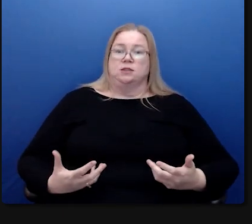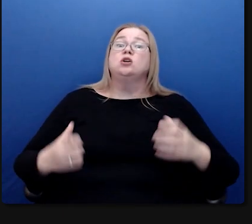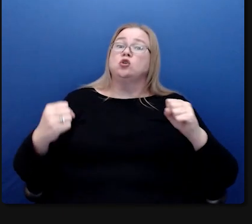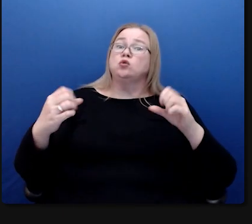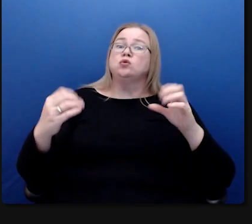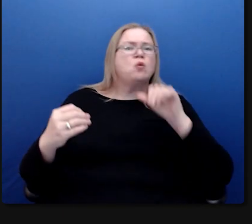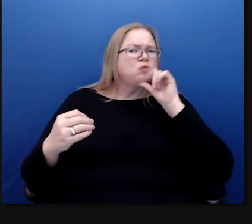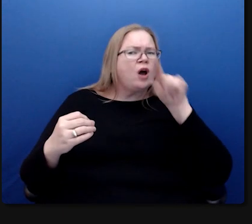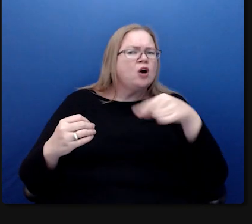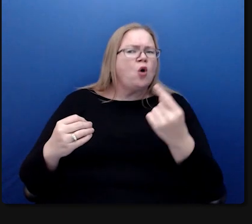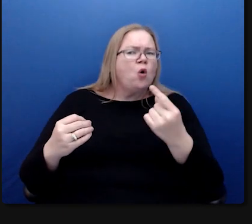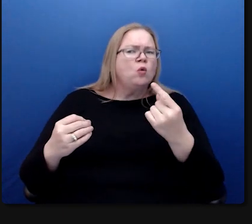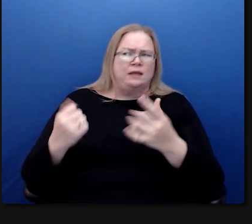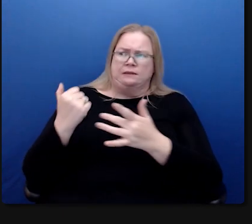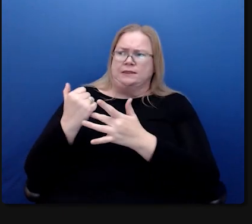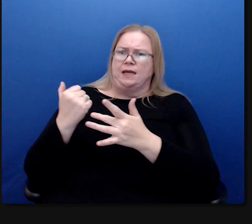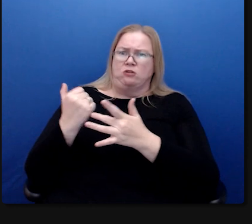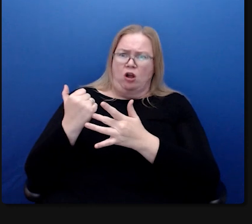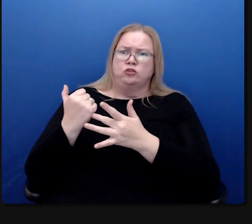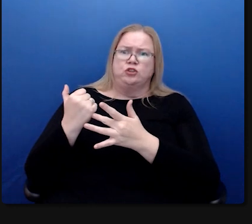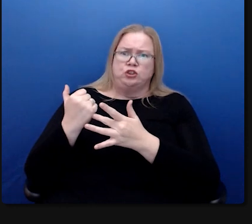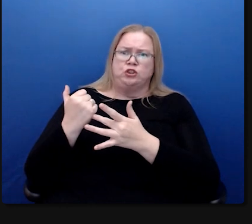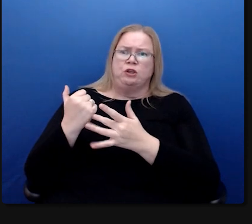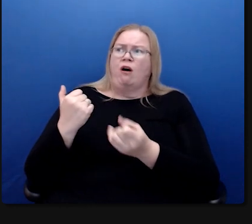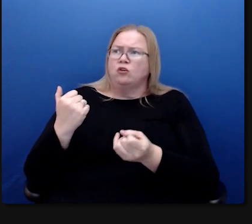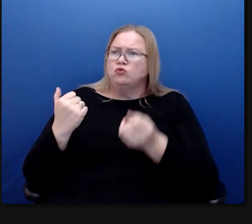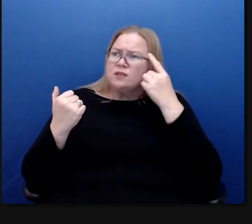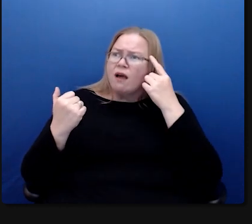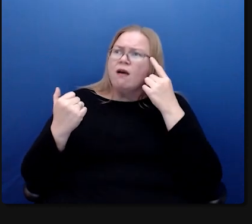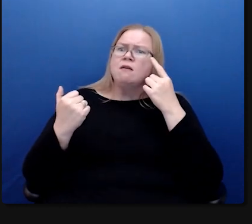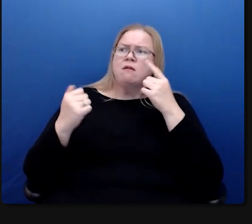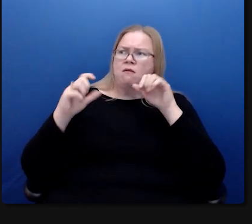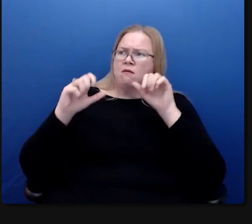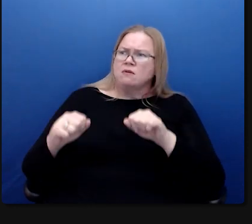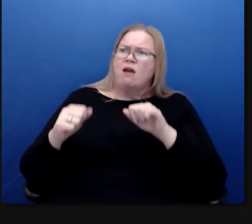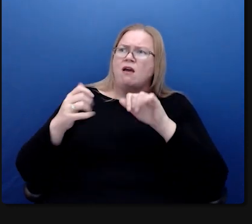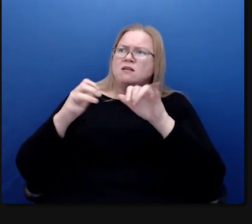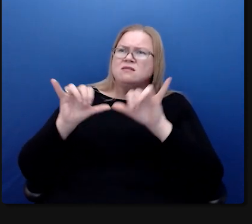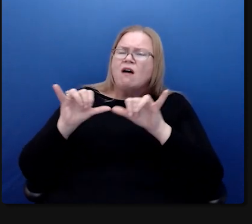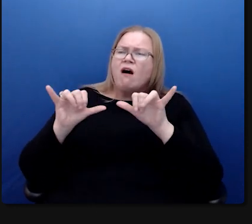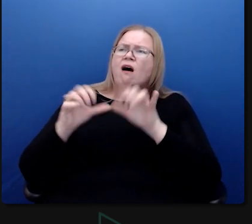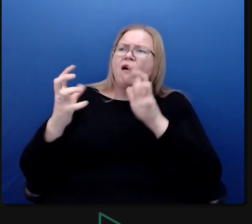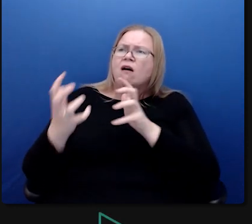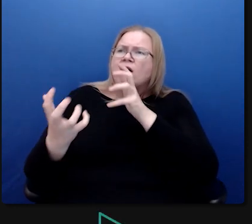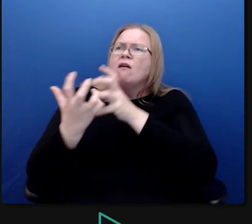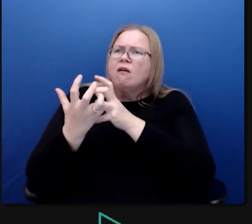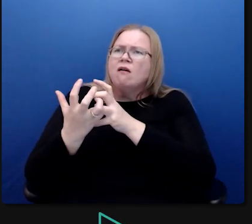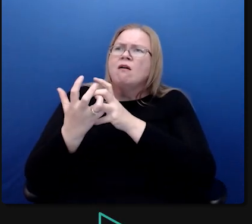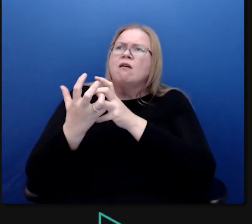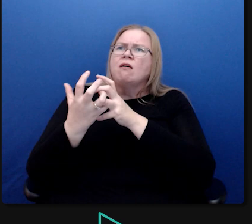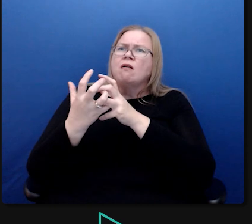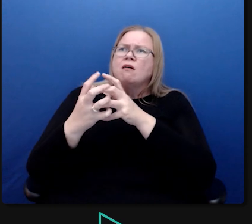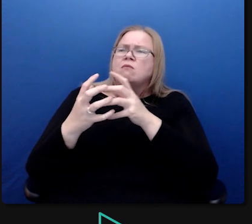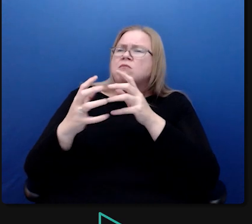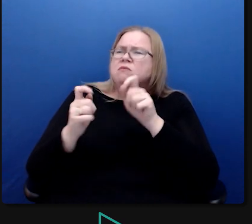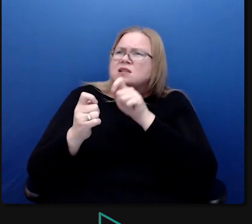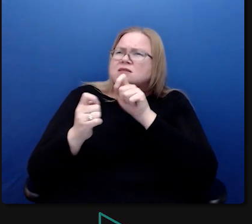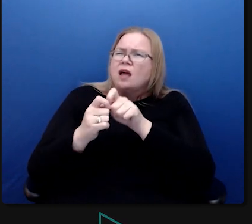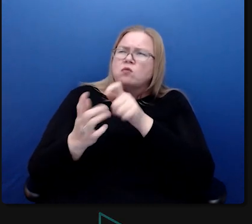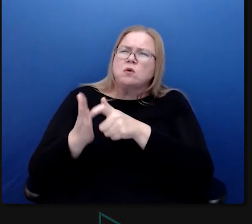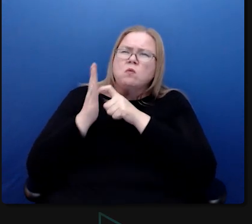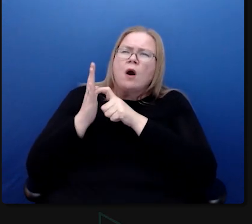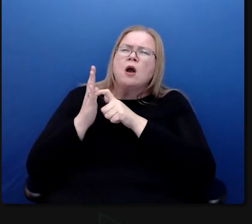of health, wellness, and safety, it's a very multi-layered problem, if you will. There are many different